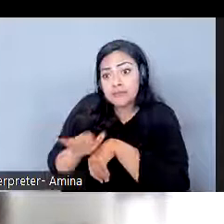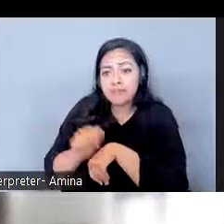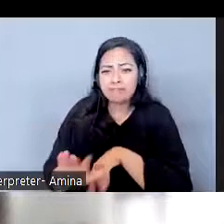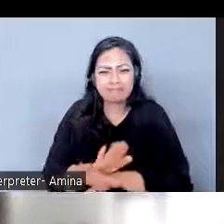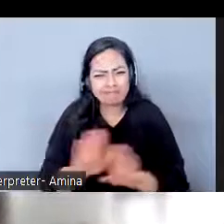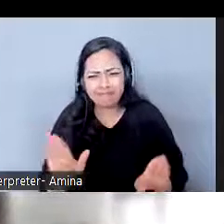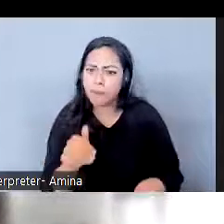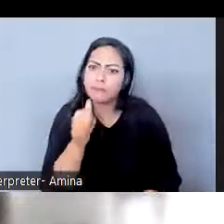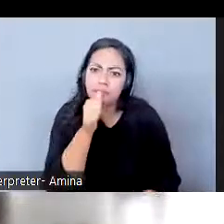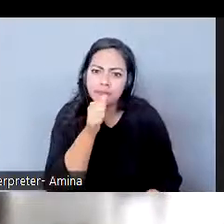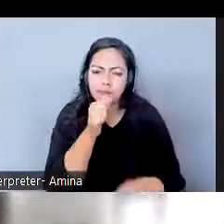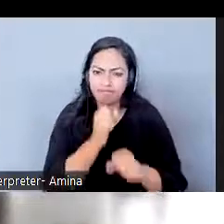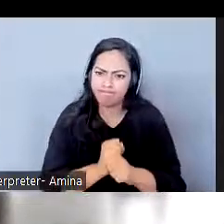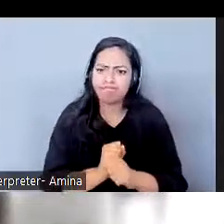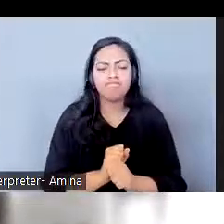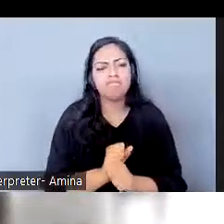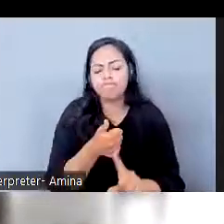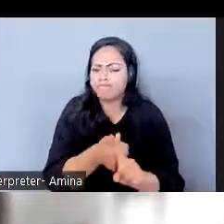Privacy is privacy, right?